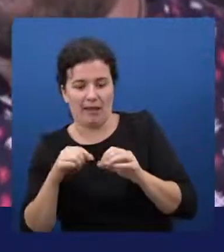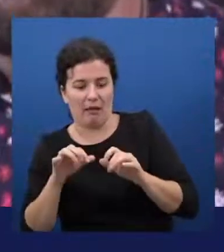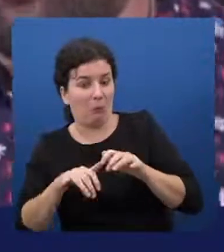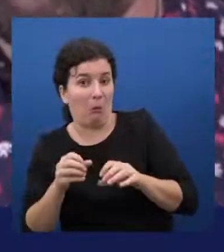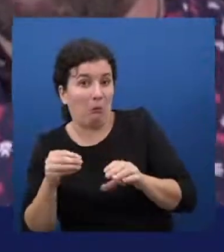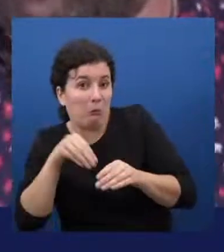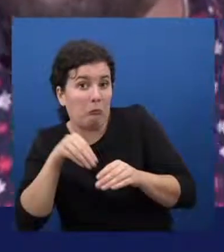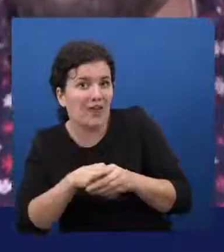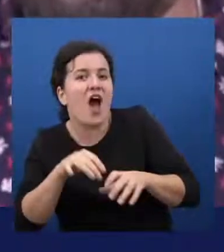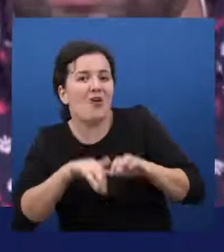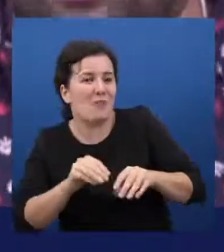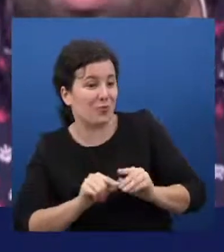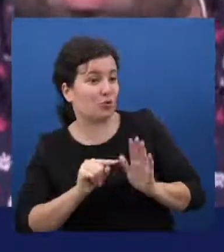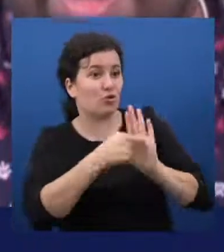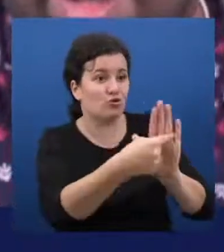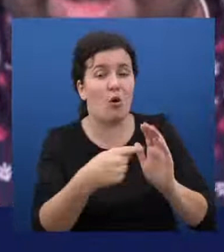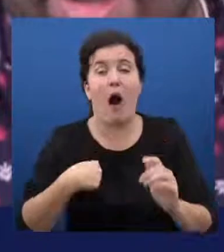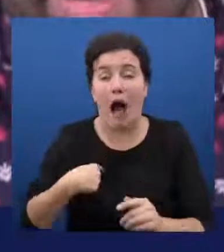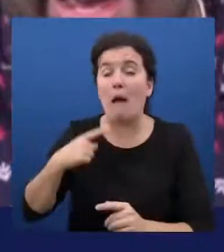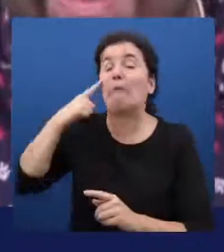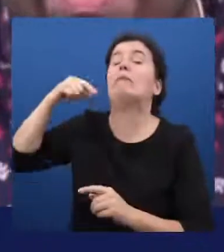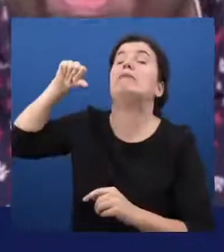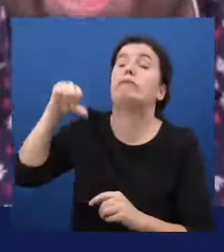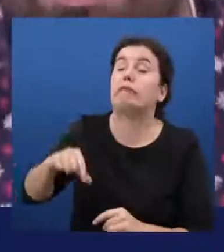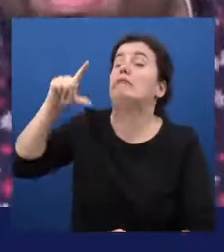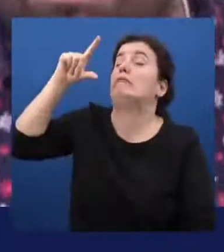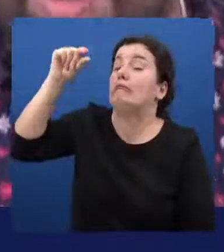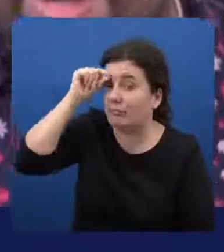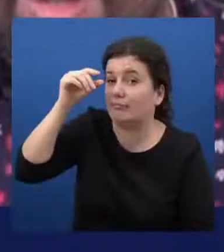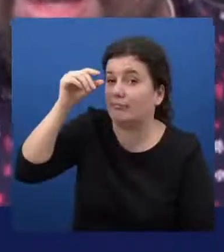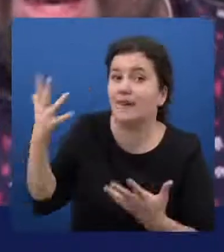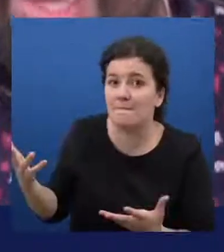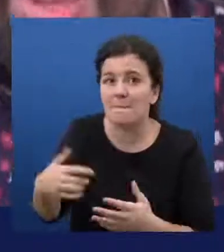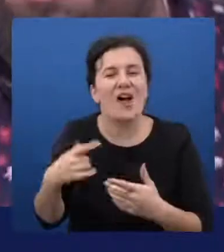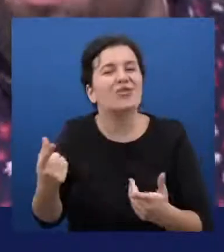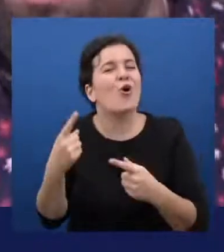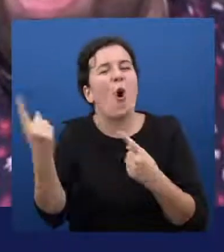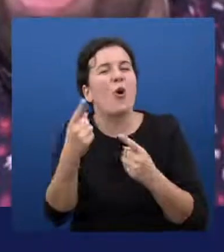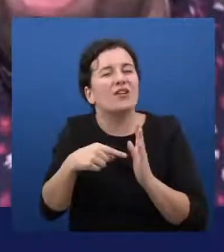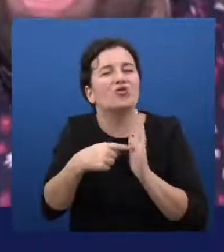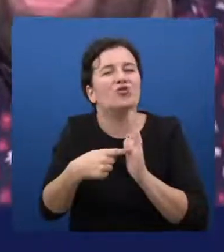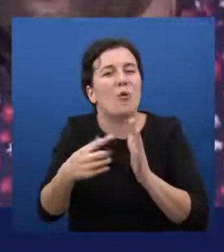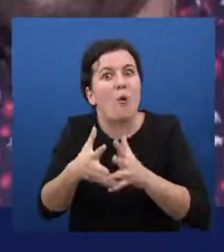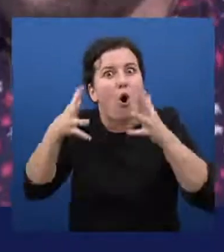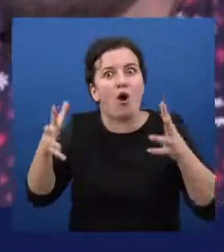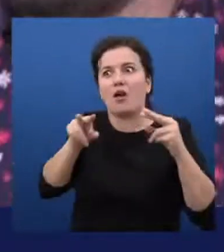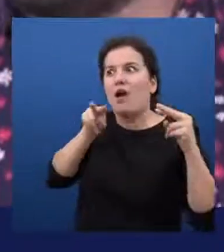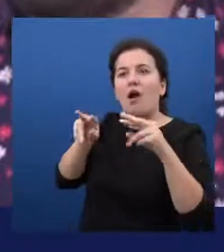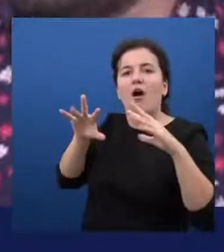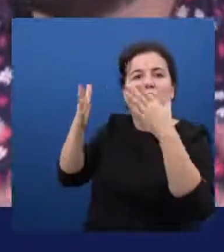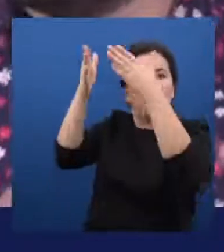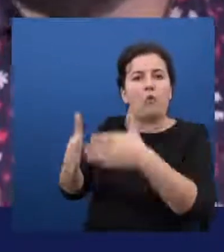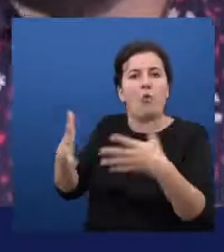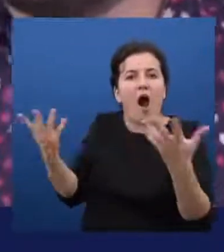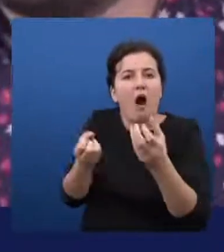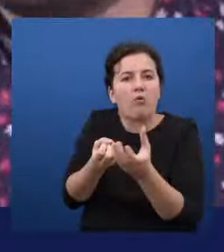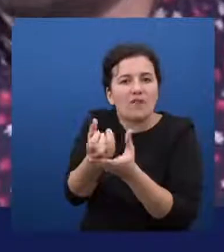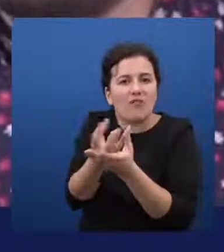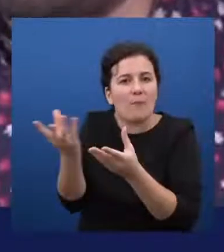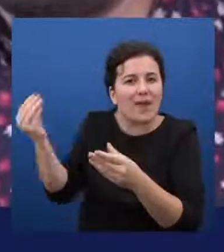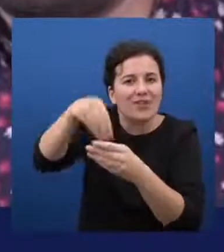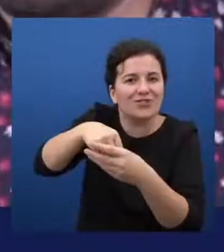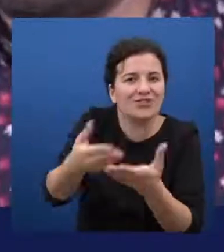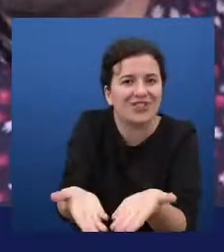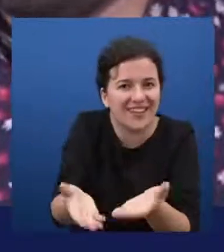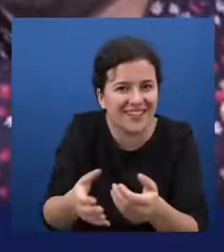a model post facto after it's been built. Like for me, I would like to know more